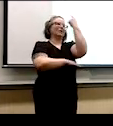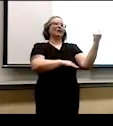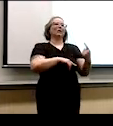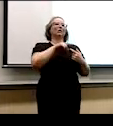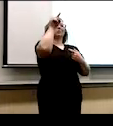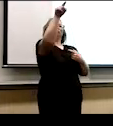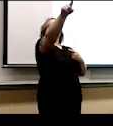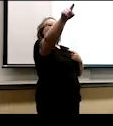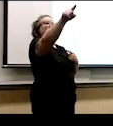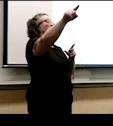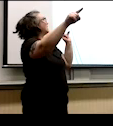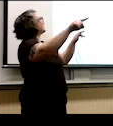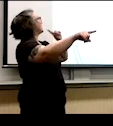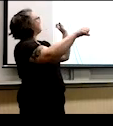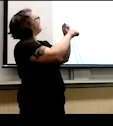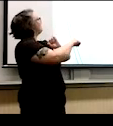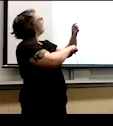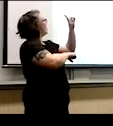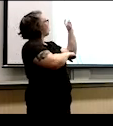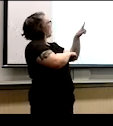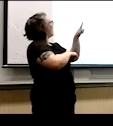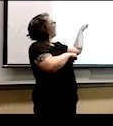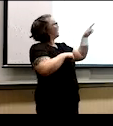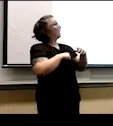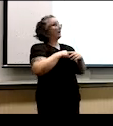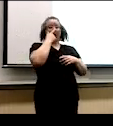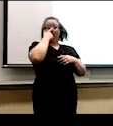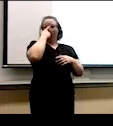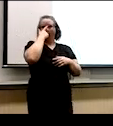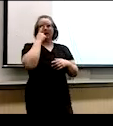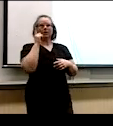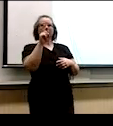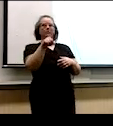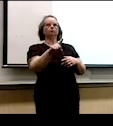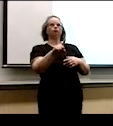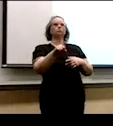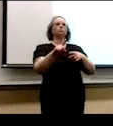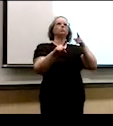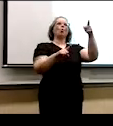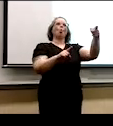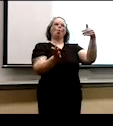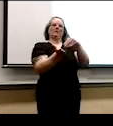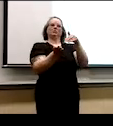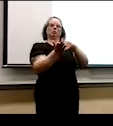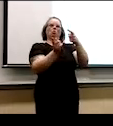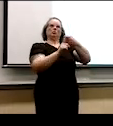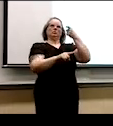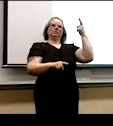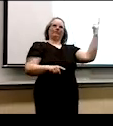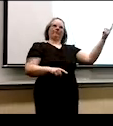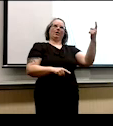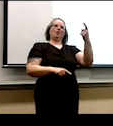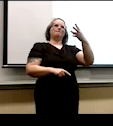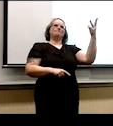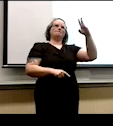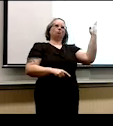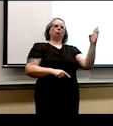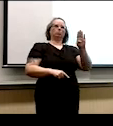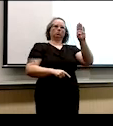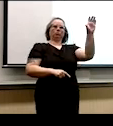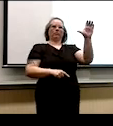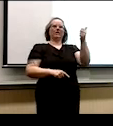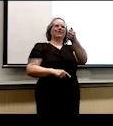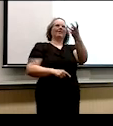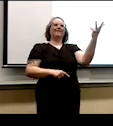Sarah, is that a question? Yes, so this is Dr. Palanasamy from British Columbia, and he has listed a few scales that are free